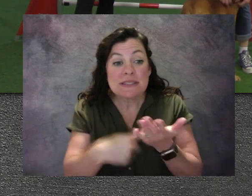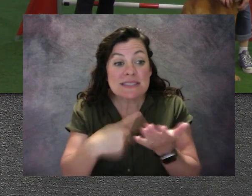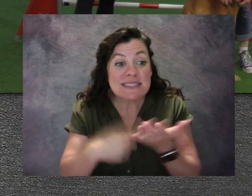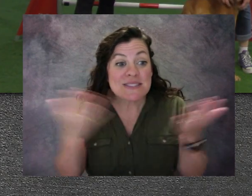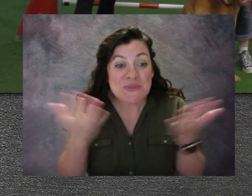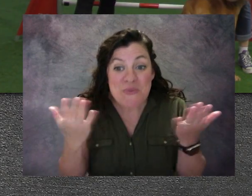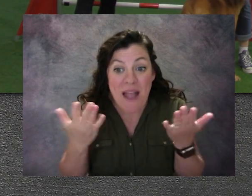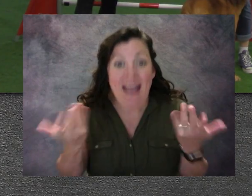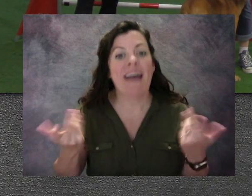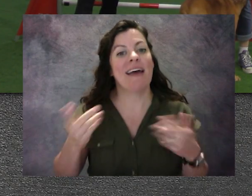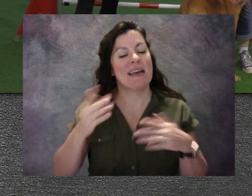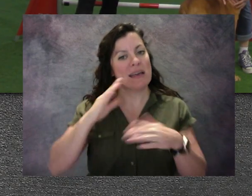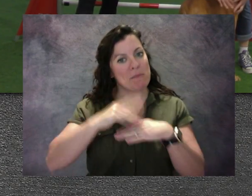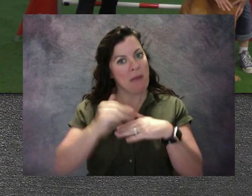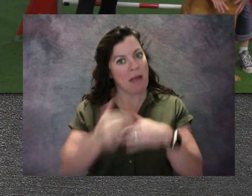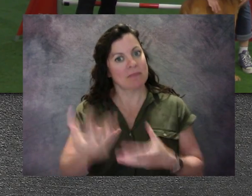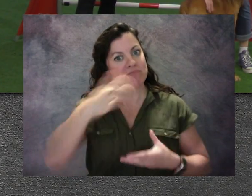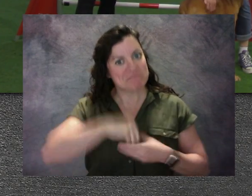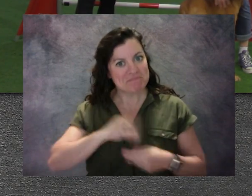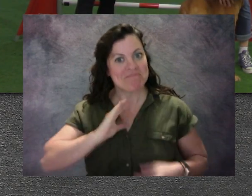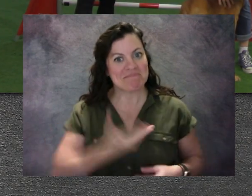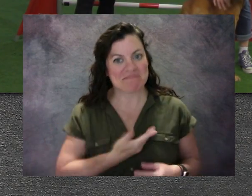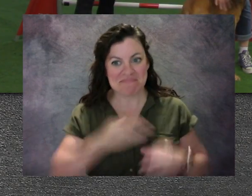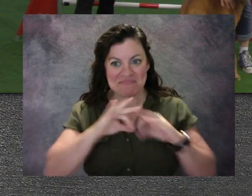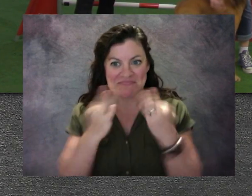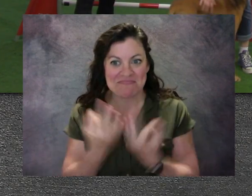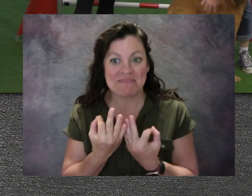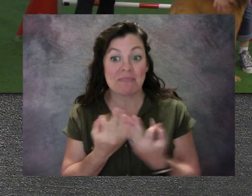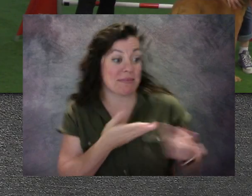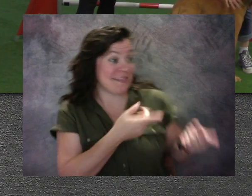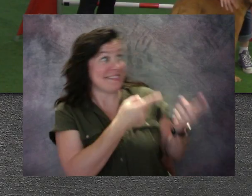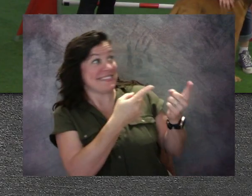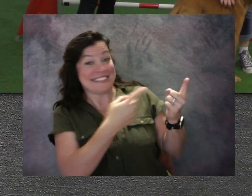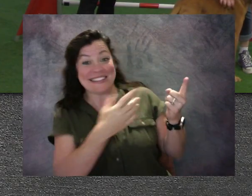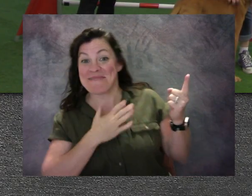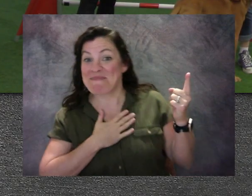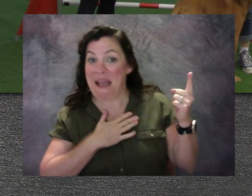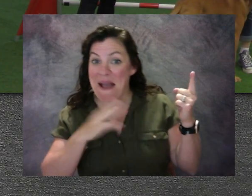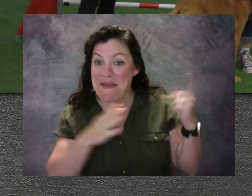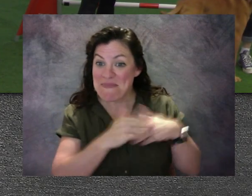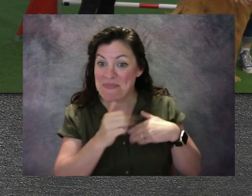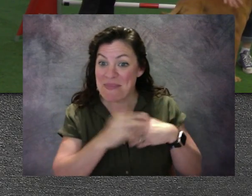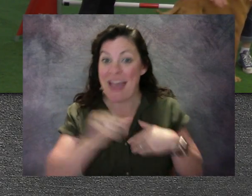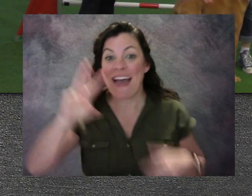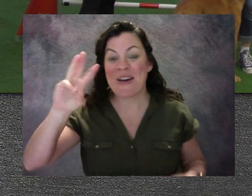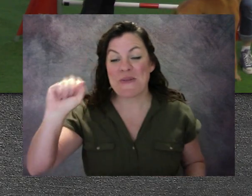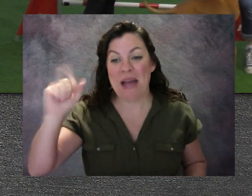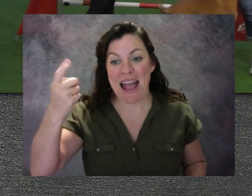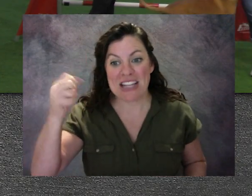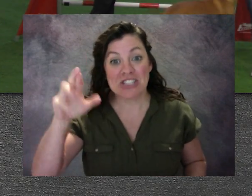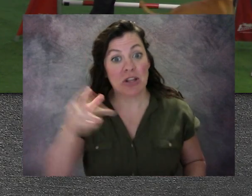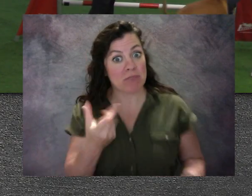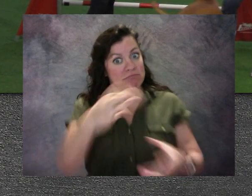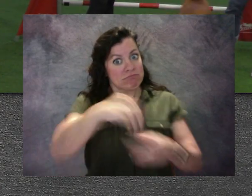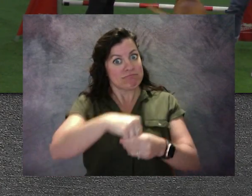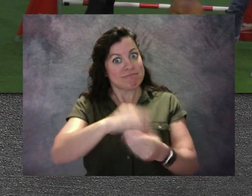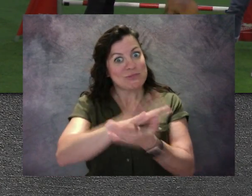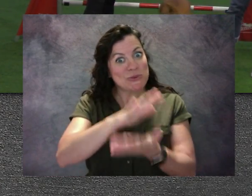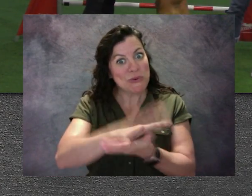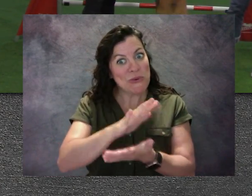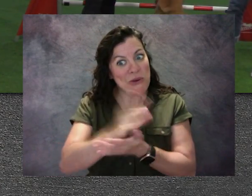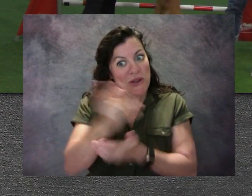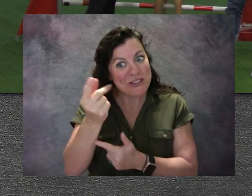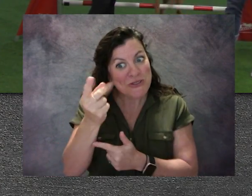my pet here, Wagner, to his dog school. This is his teacher, Miss Els, and she has